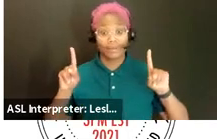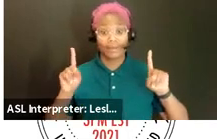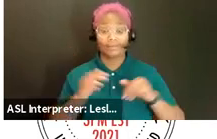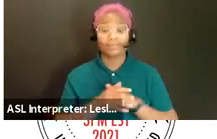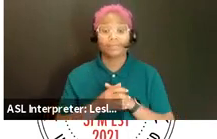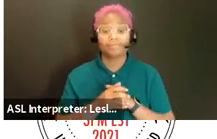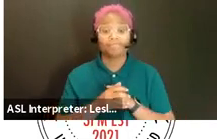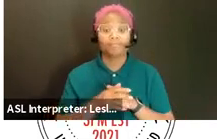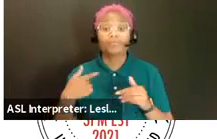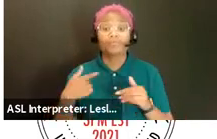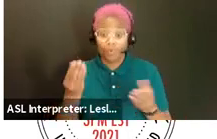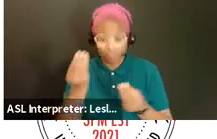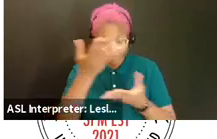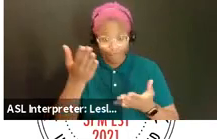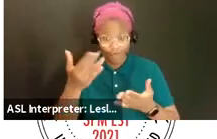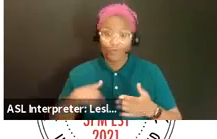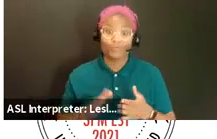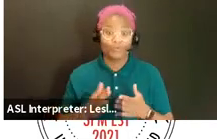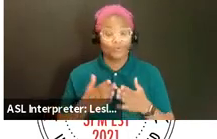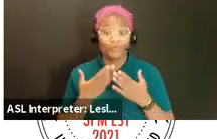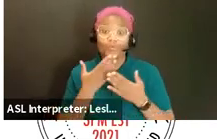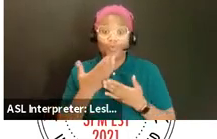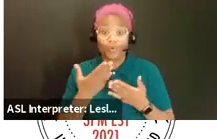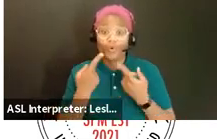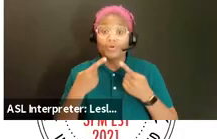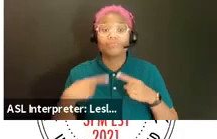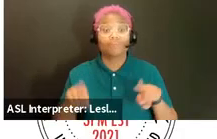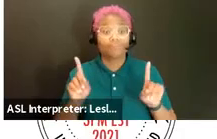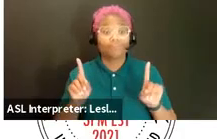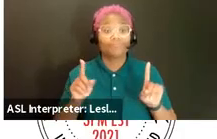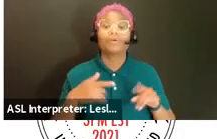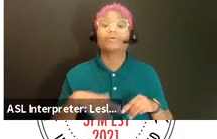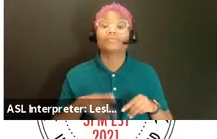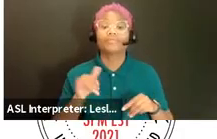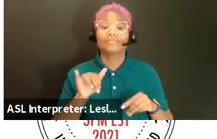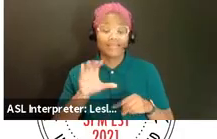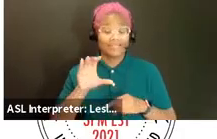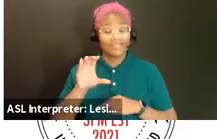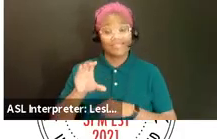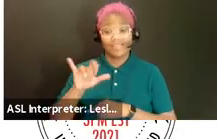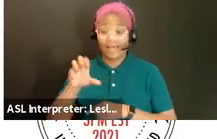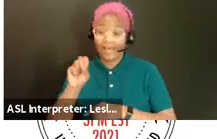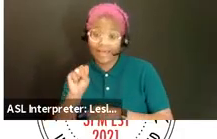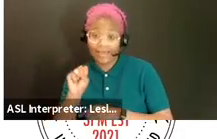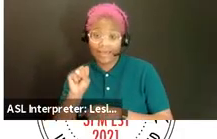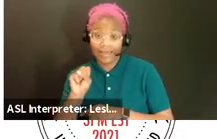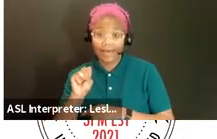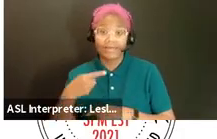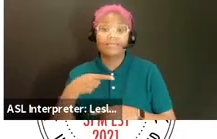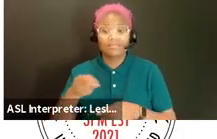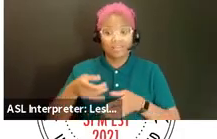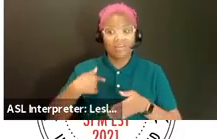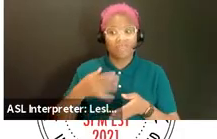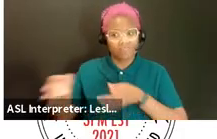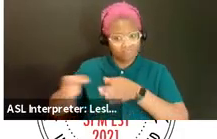new administration has instructed CIS adjudicators to be really cautious about when they